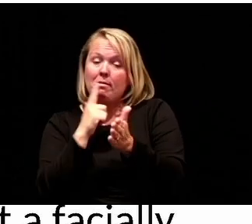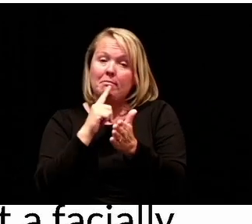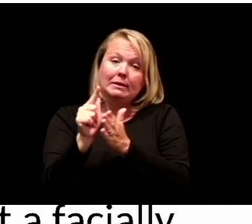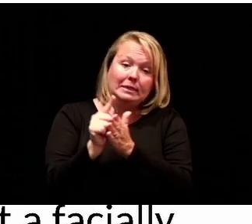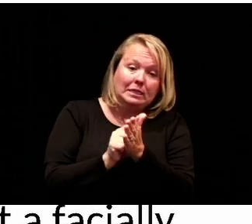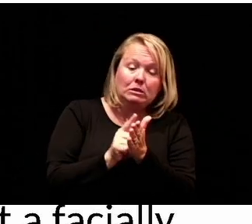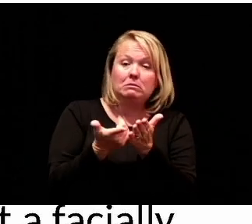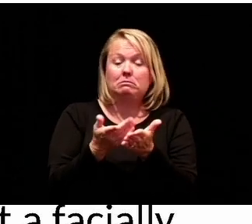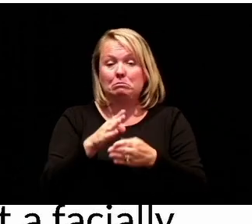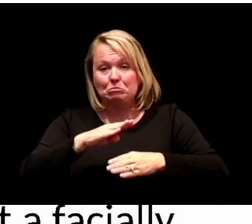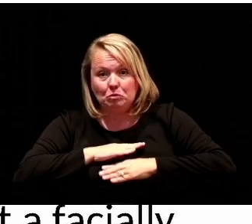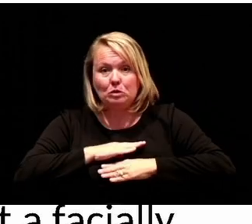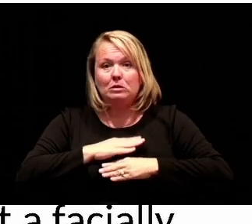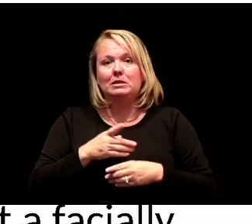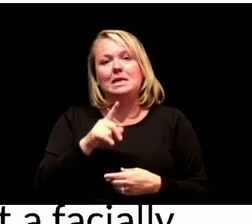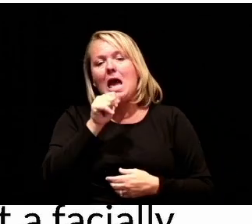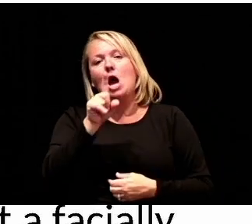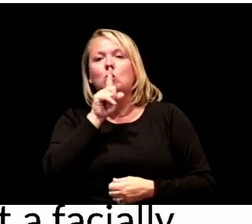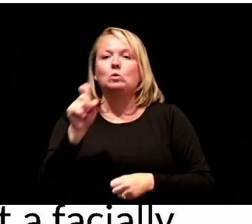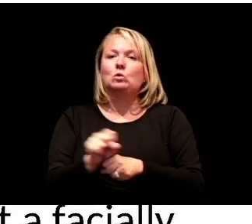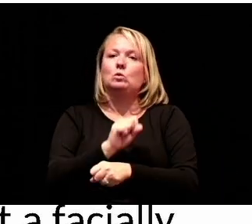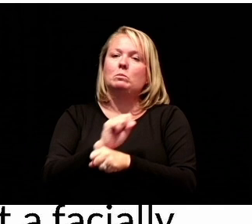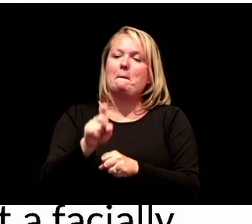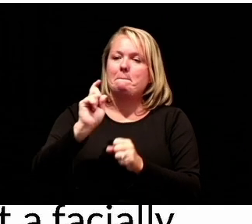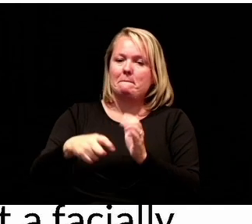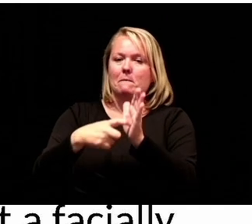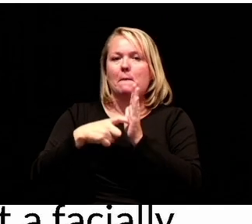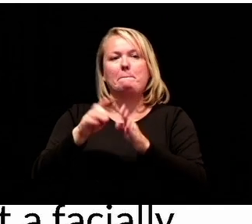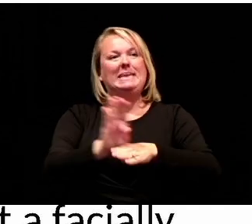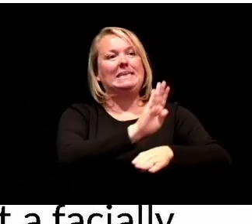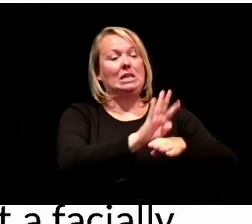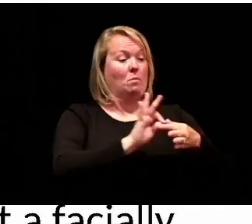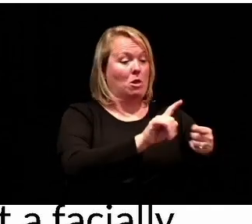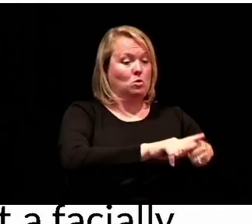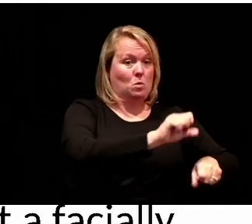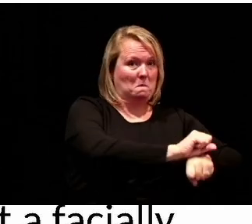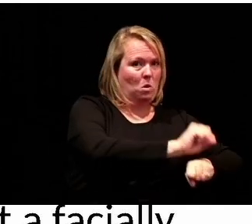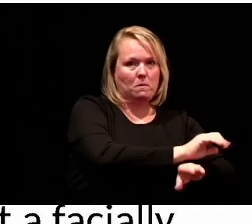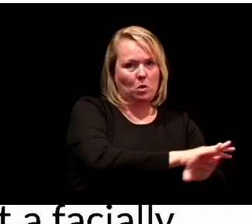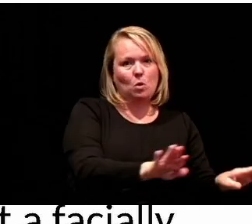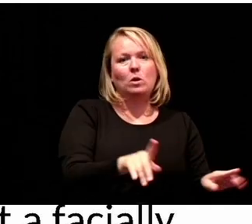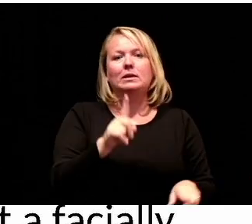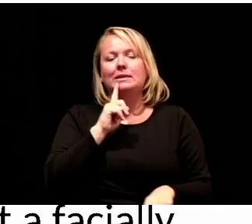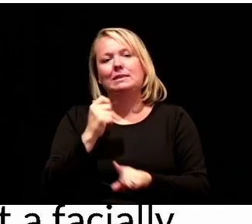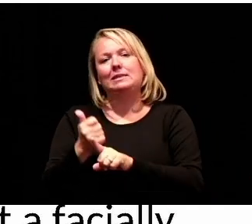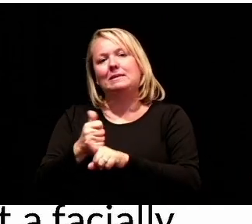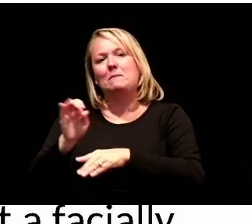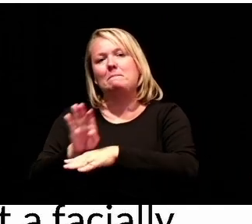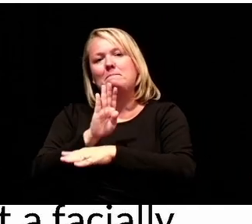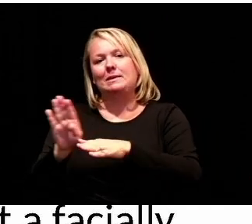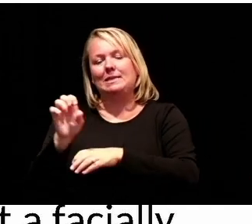creates, increases, reinforces, or perpetuates segregated housing patterns because of race, color, religion, other protected class